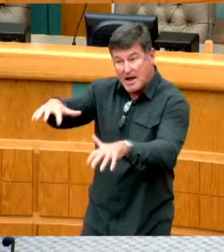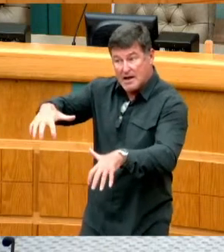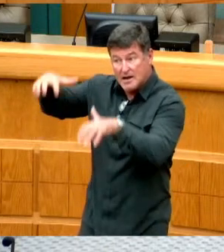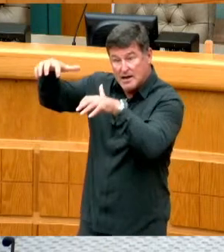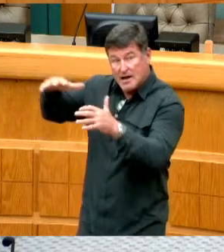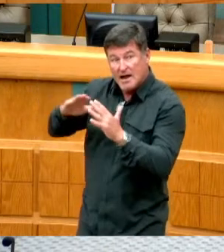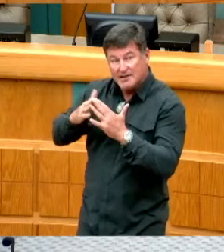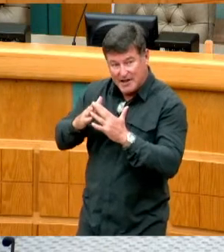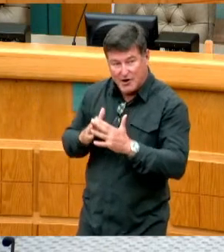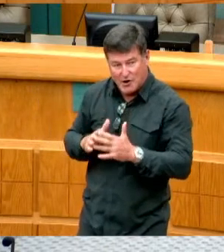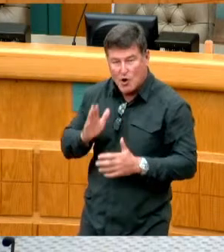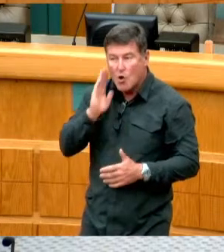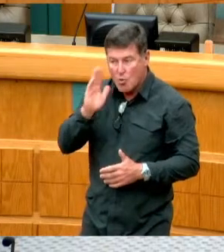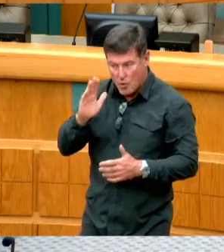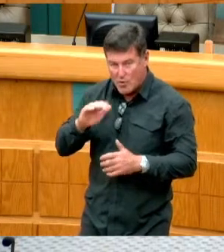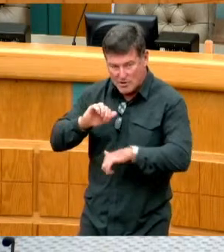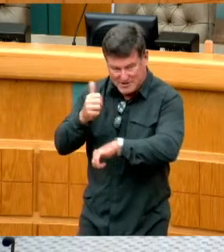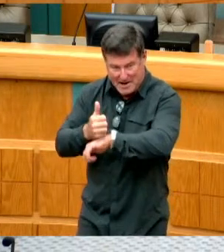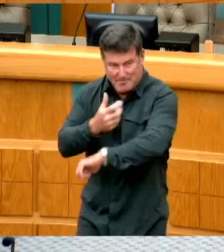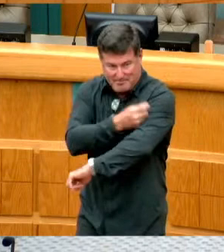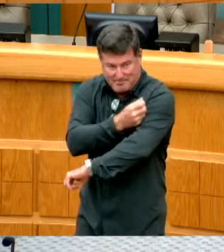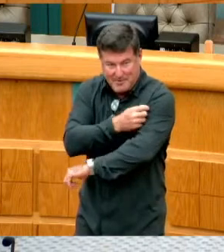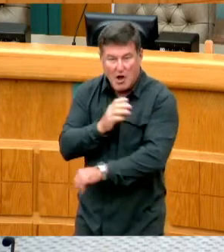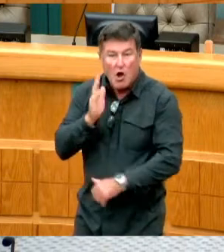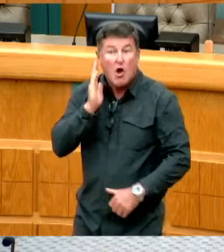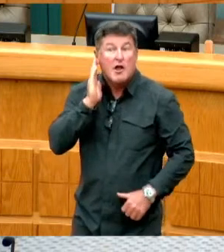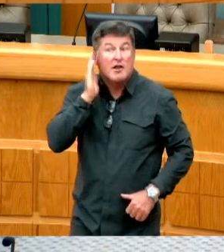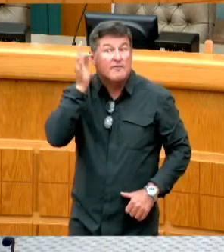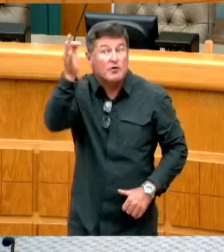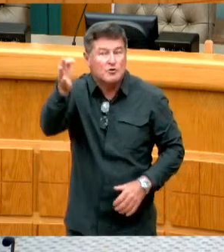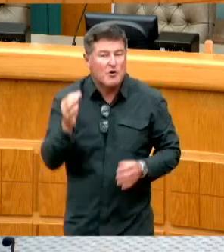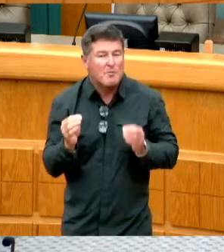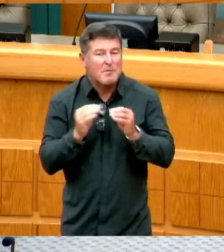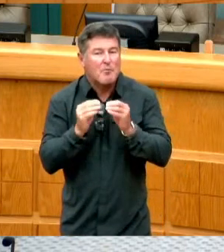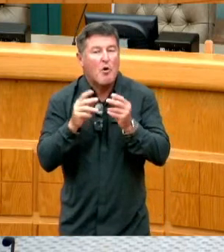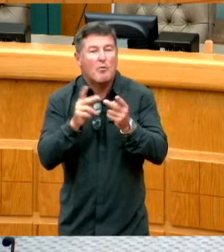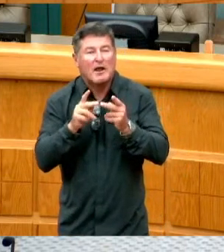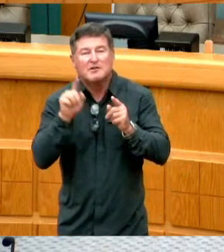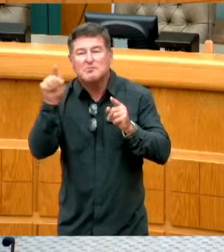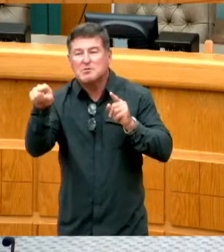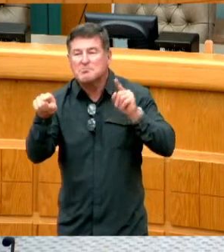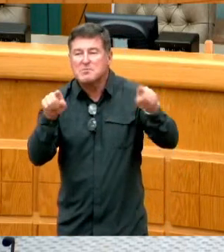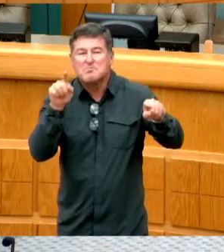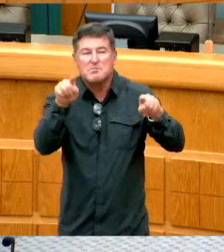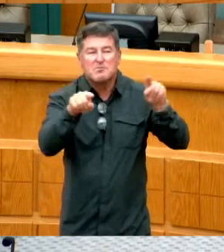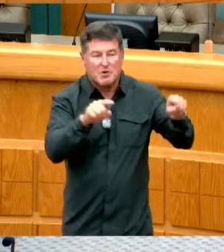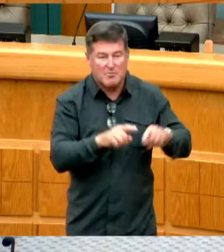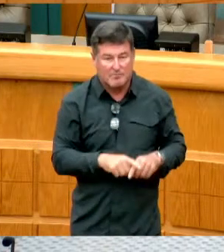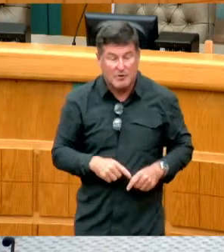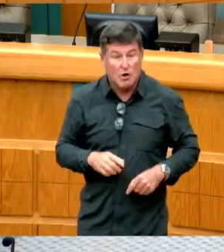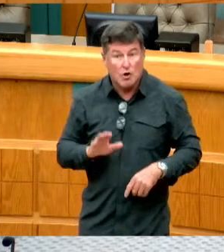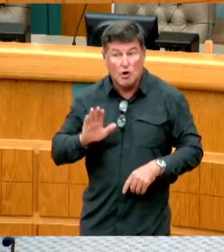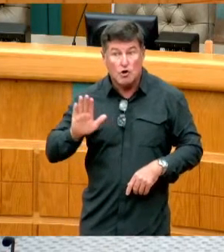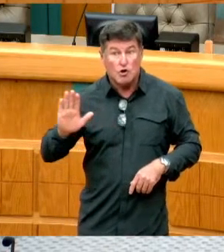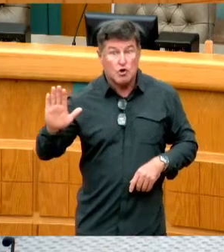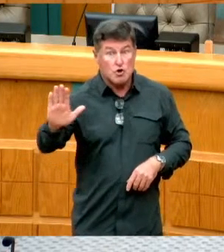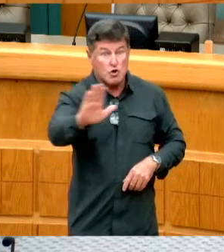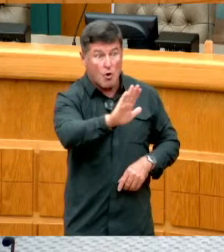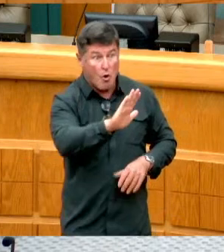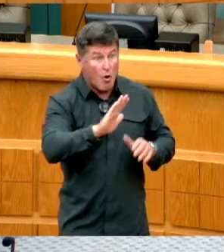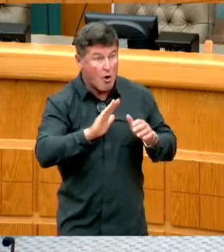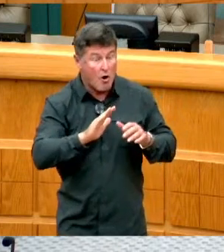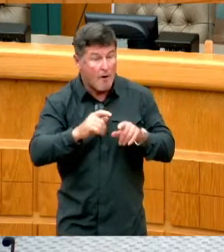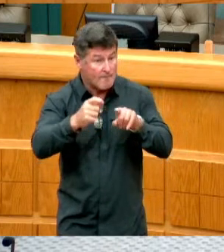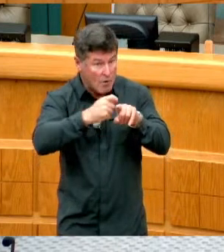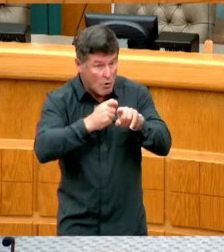well. I want you to know that your City Council and I are listening to your phone calls, reading your emails, and reading